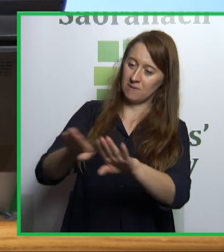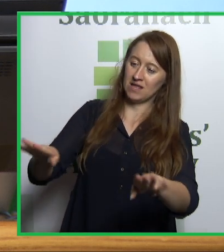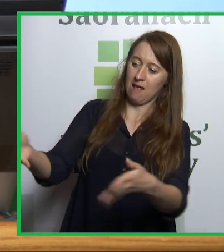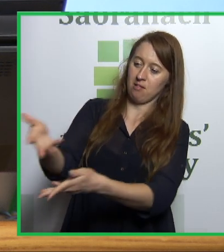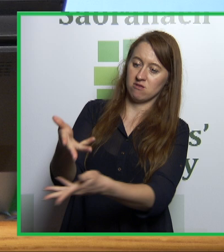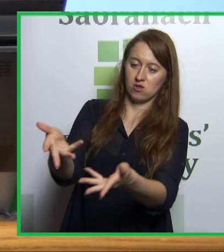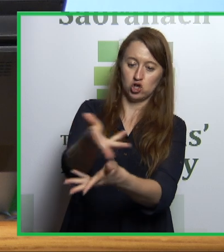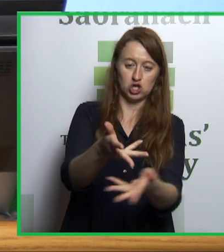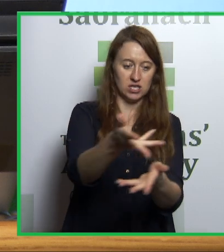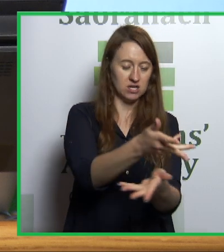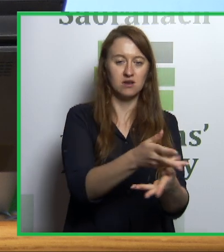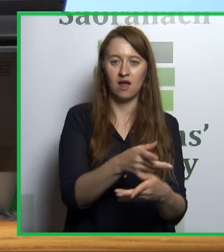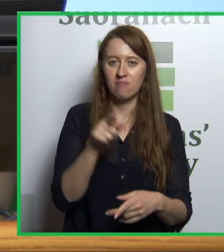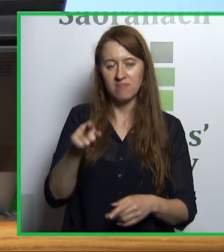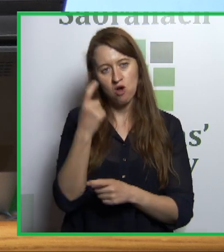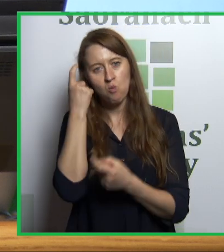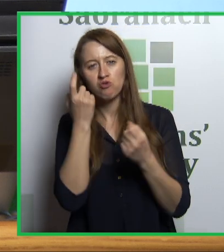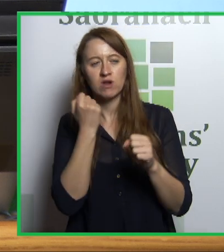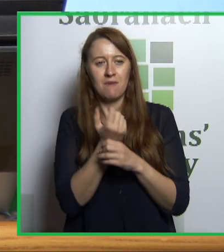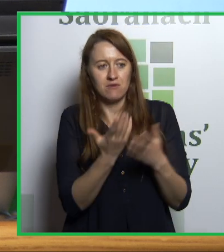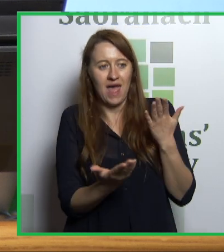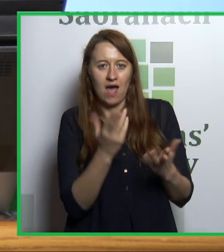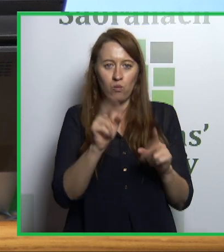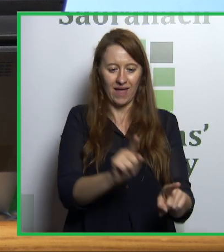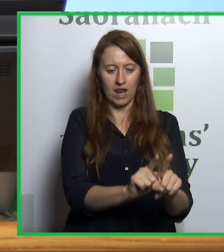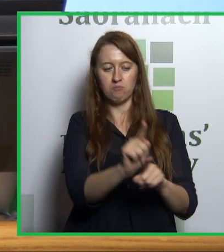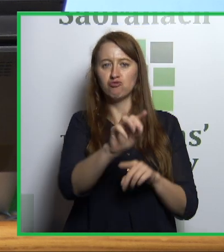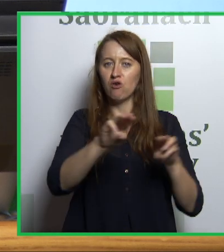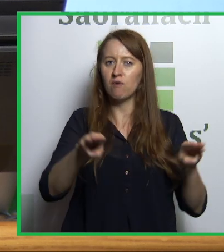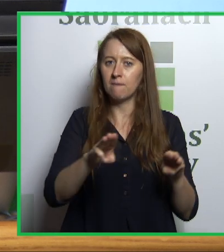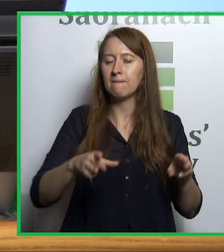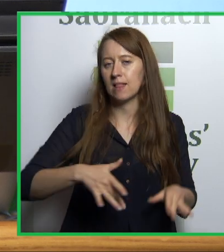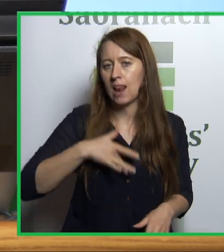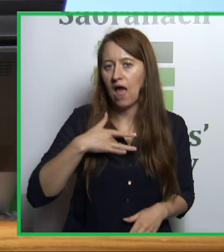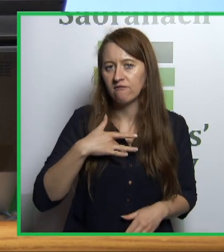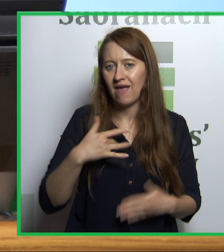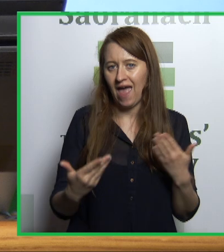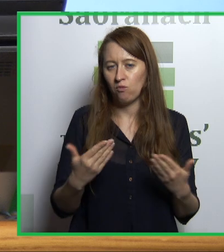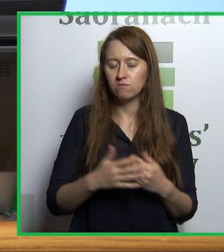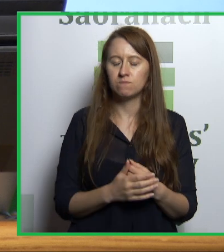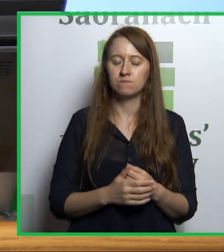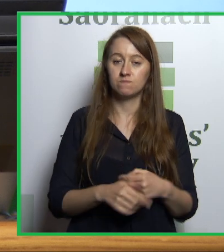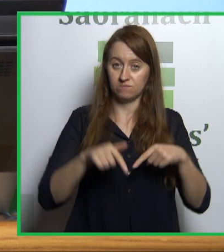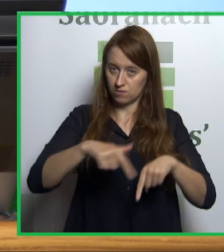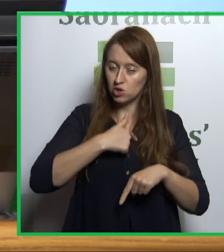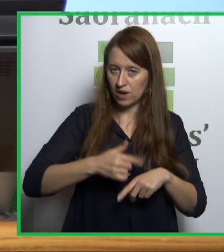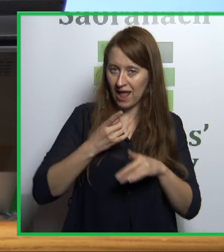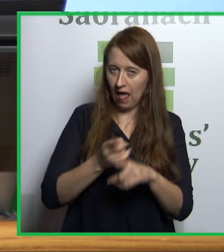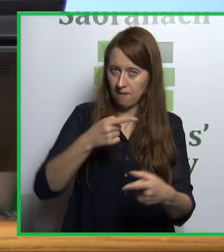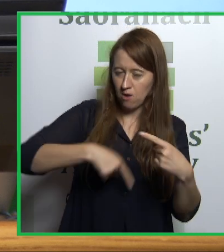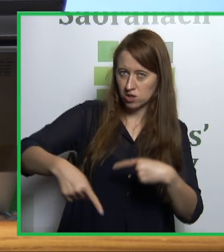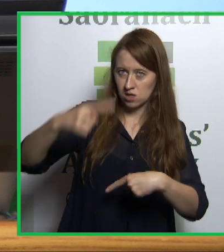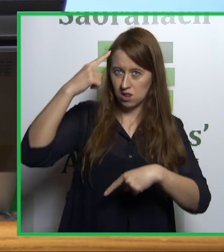put forward that will make people's lives better? And I think today has helped us in that. And I will also say, I think the experience